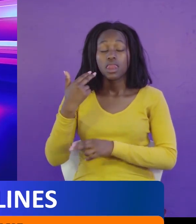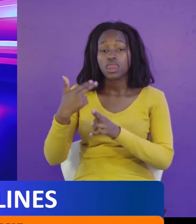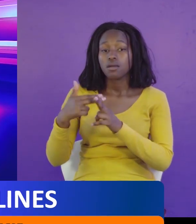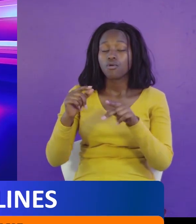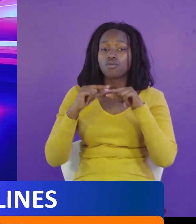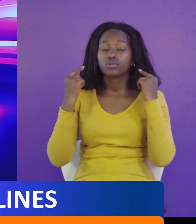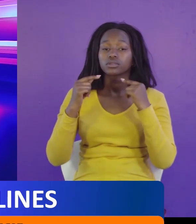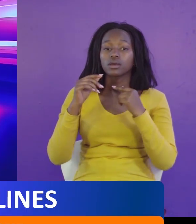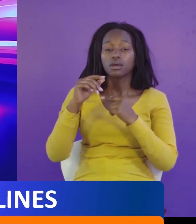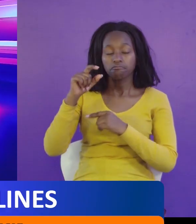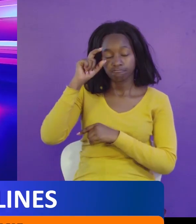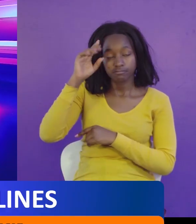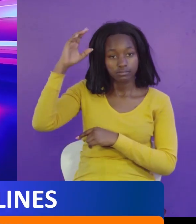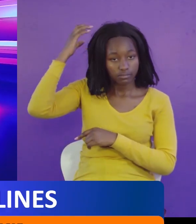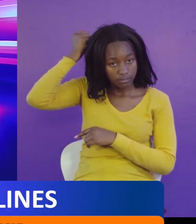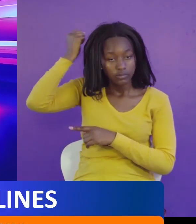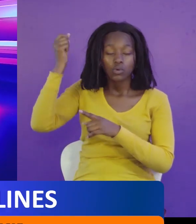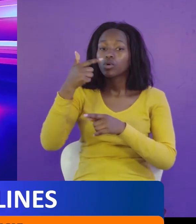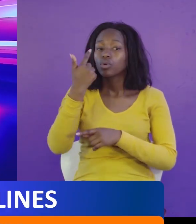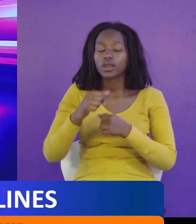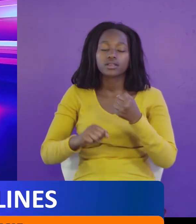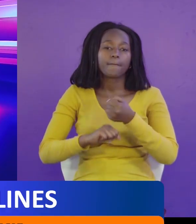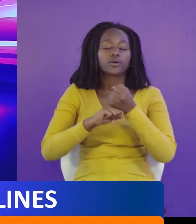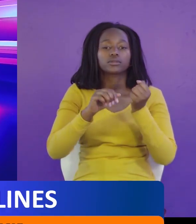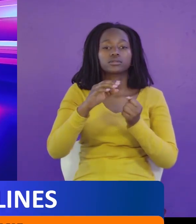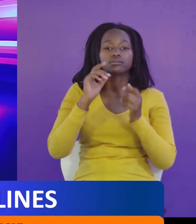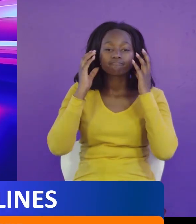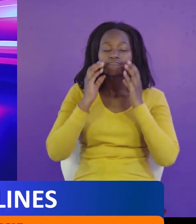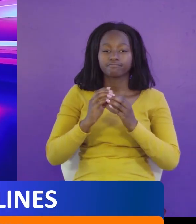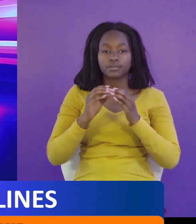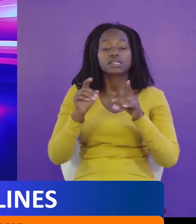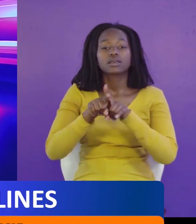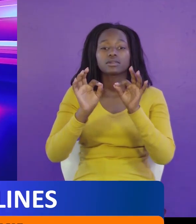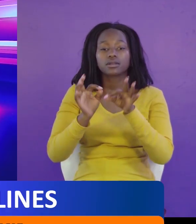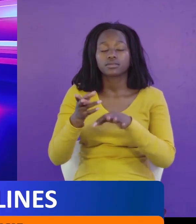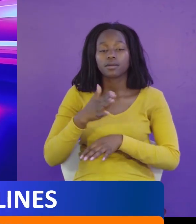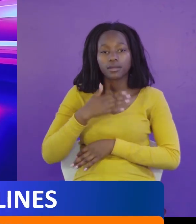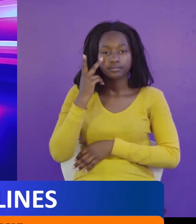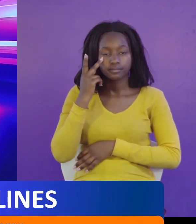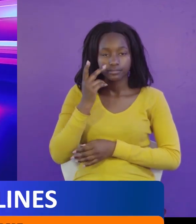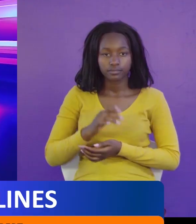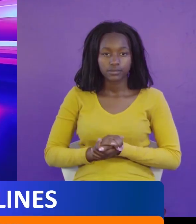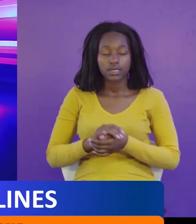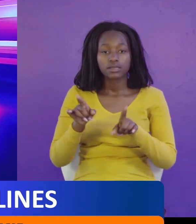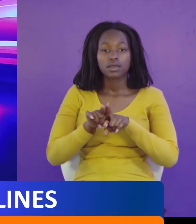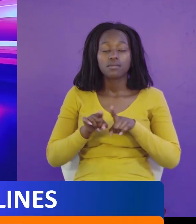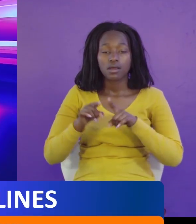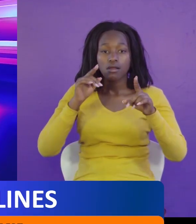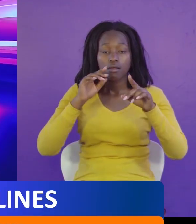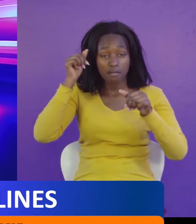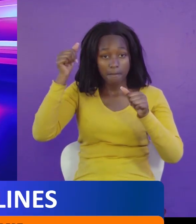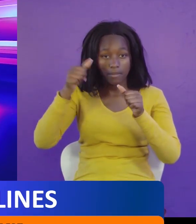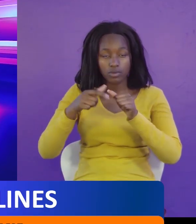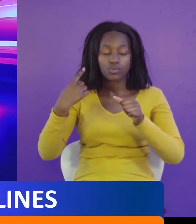this morning. My sign language interpreter is Esther Kendi. And of course, remember our channels of communication are officially open.